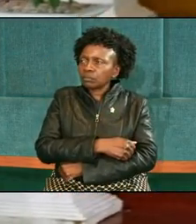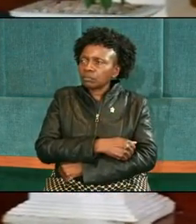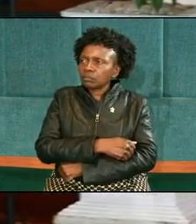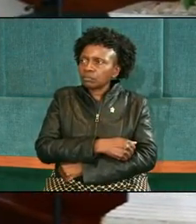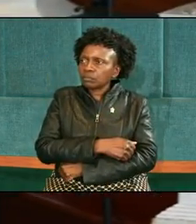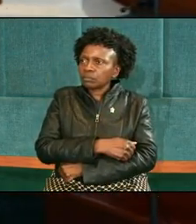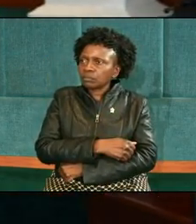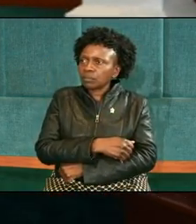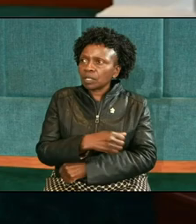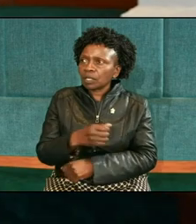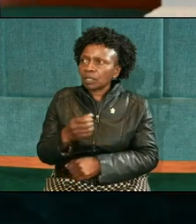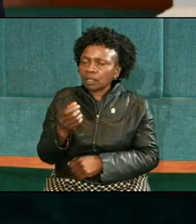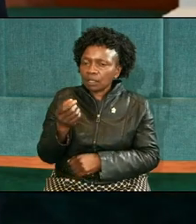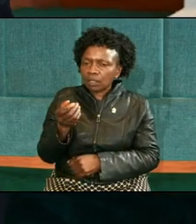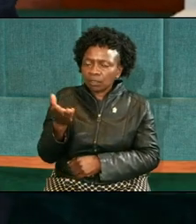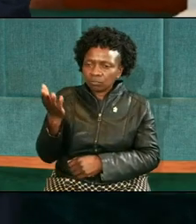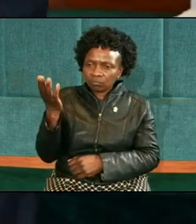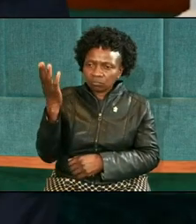a few weeks early.